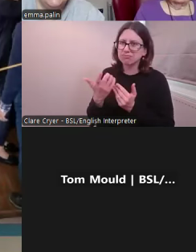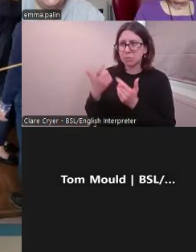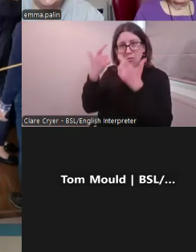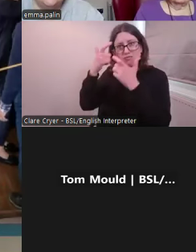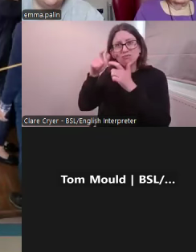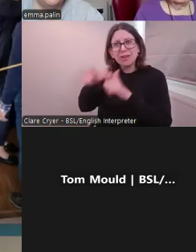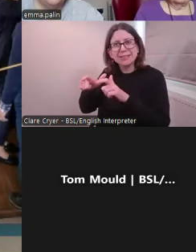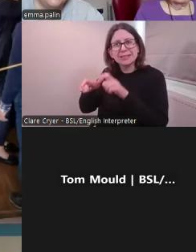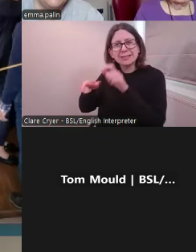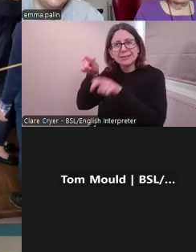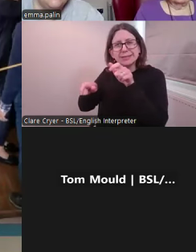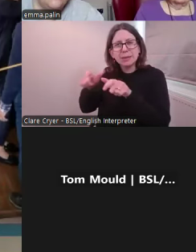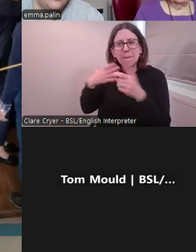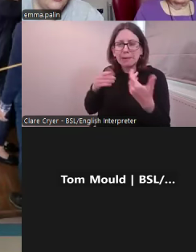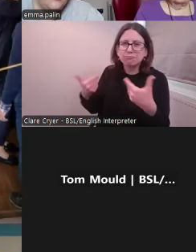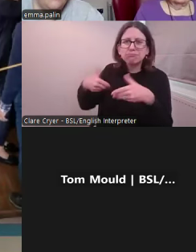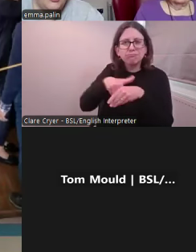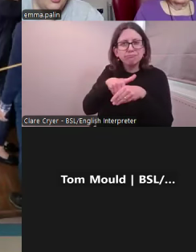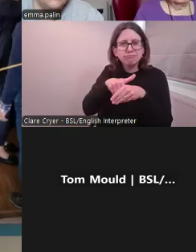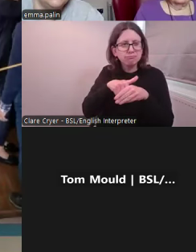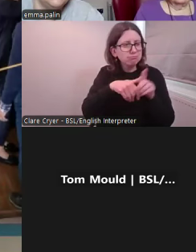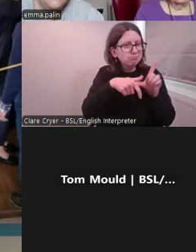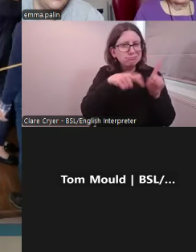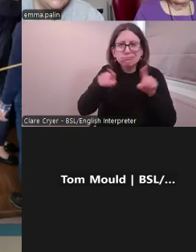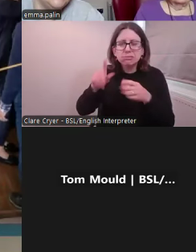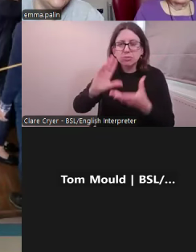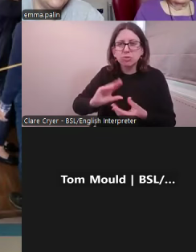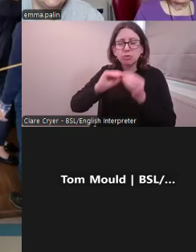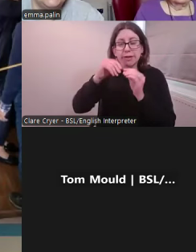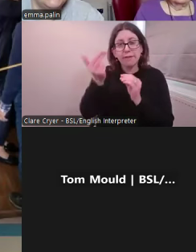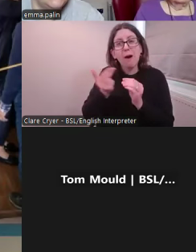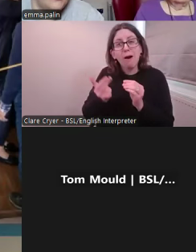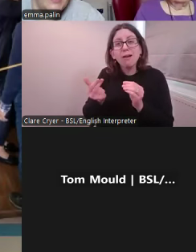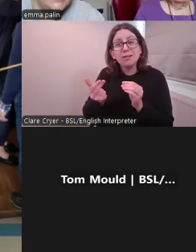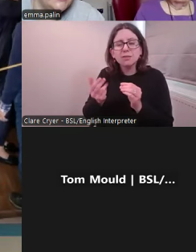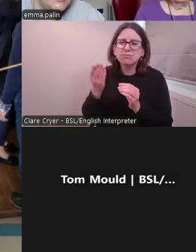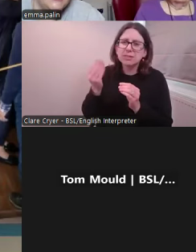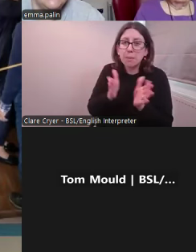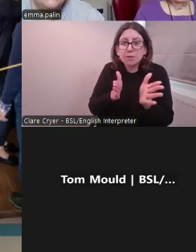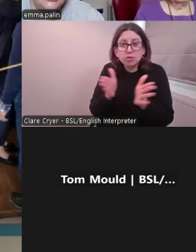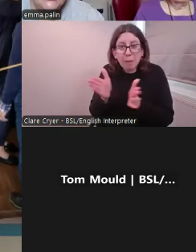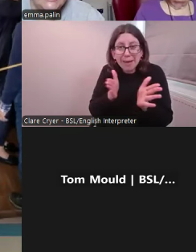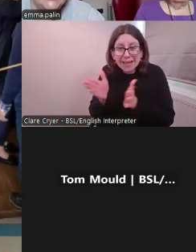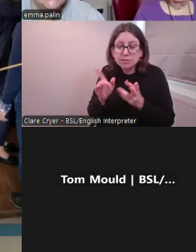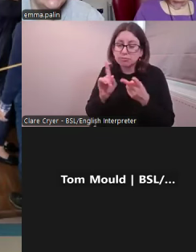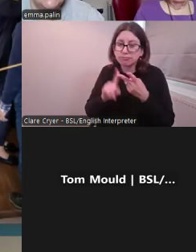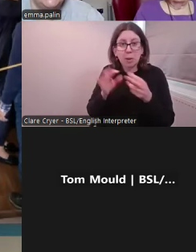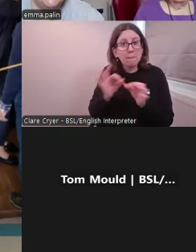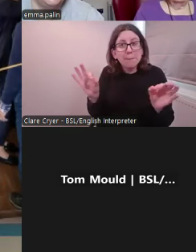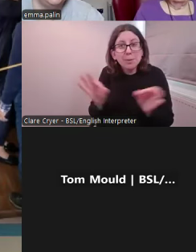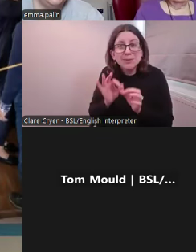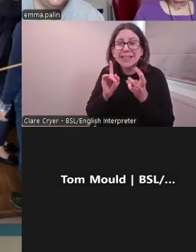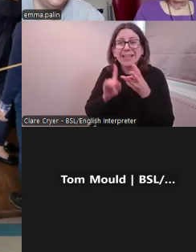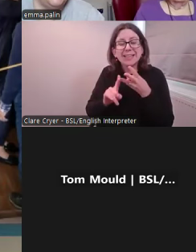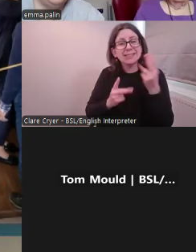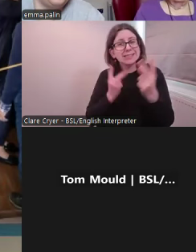participating in different creative arts. So we've got some ceramics, some music, some